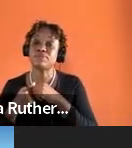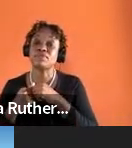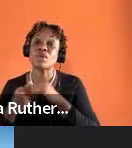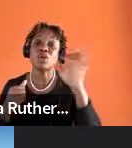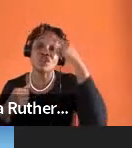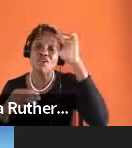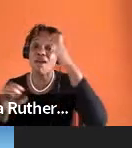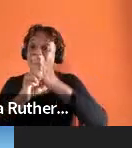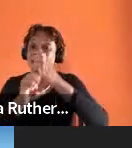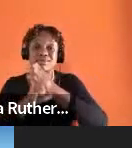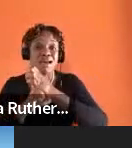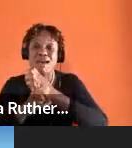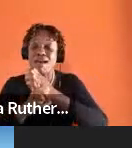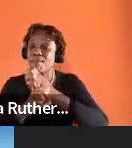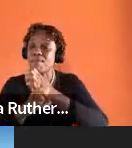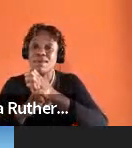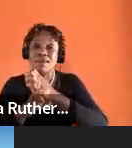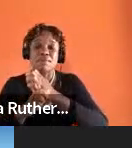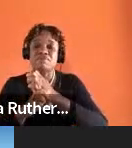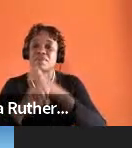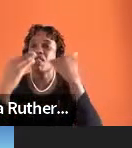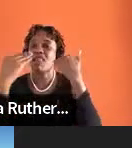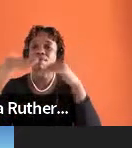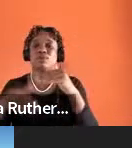examinations, were very limited.